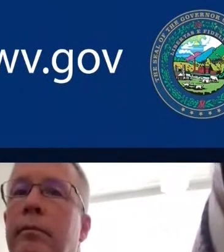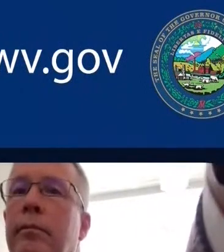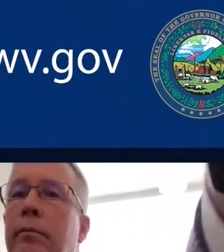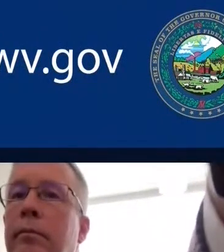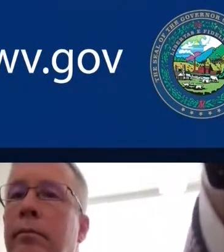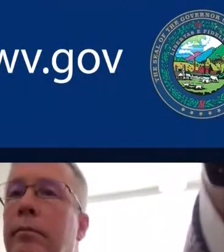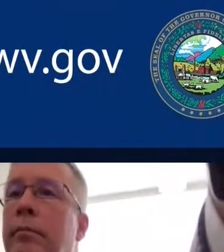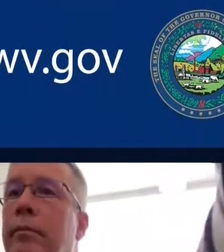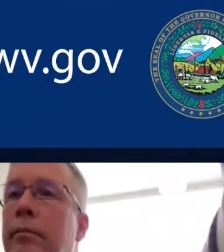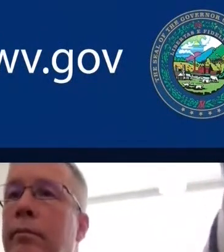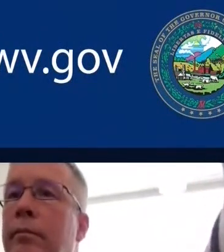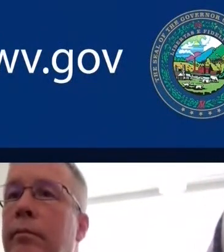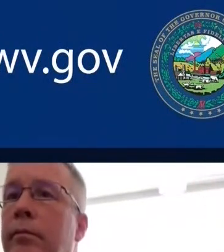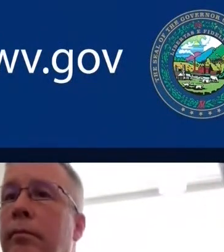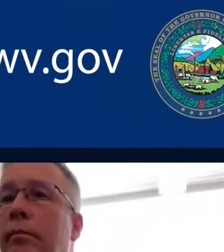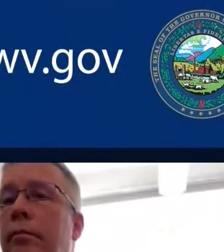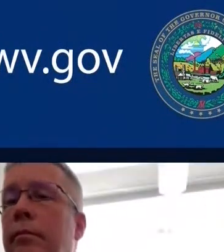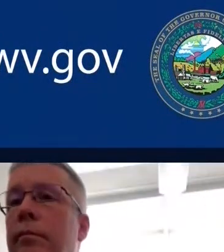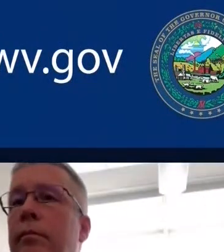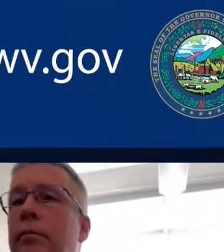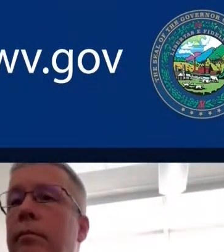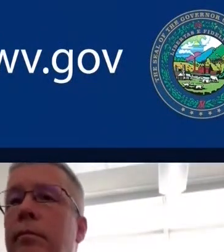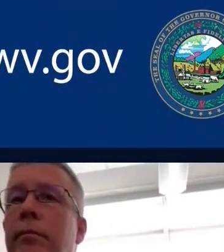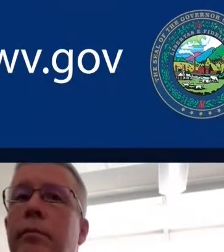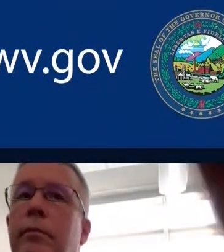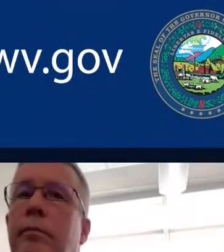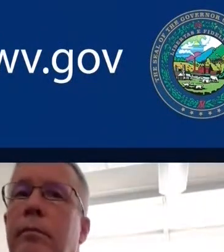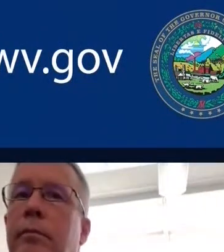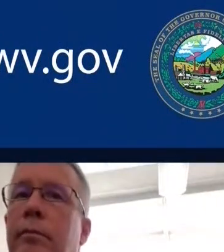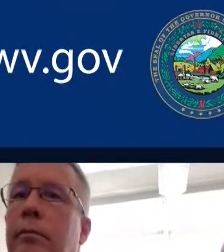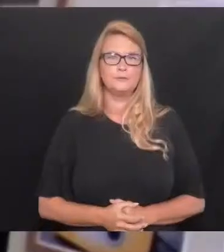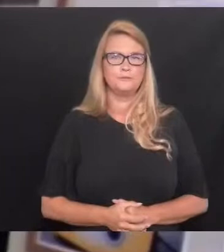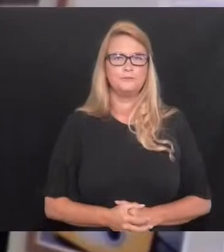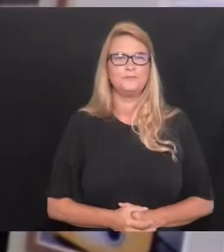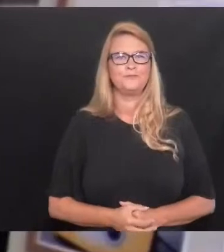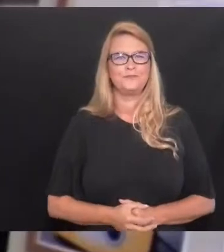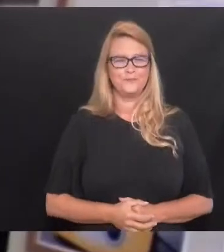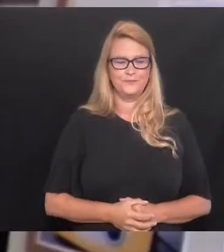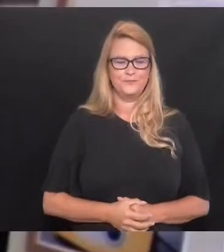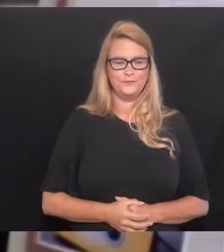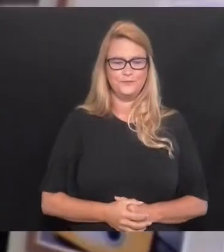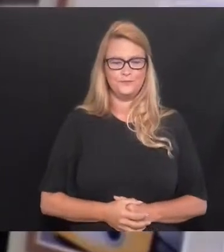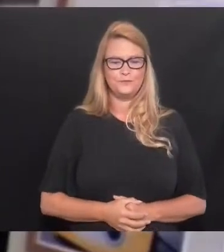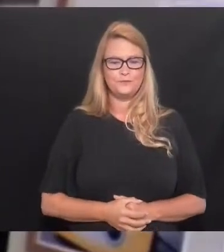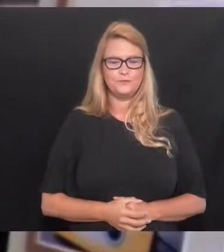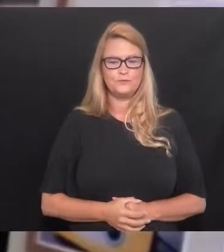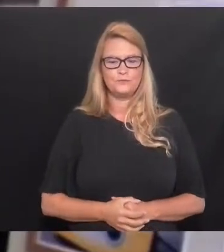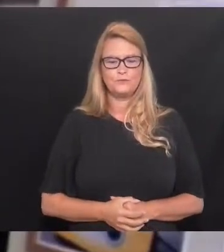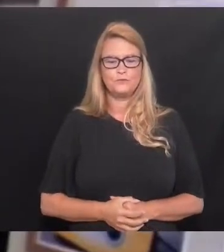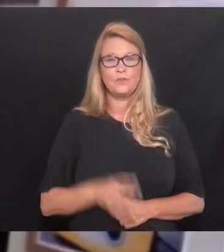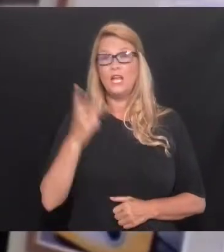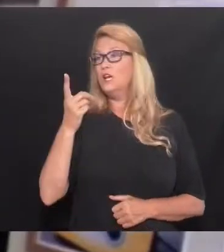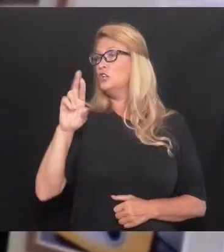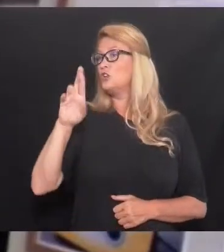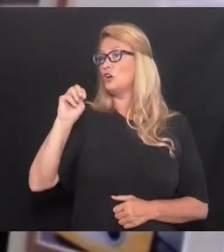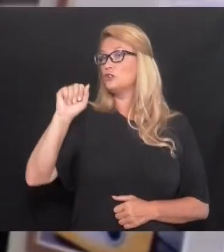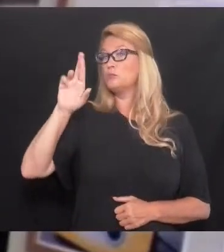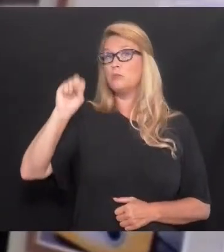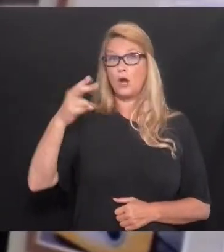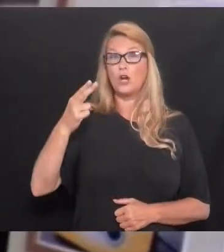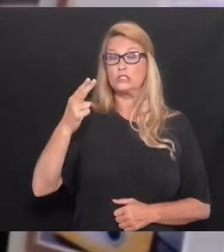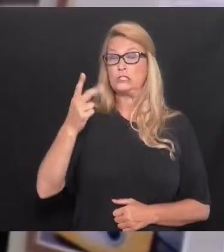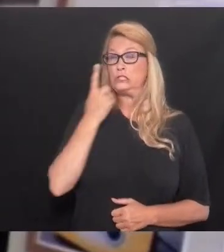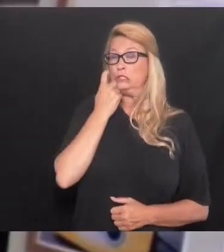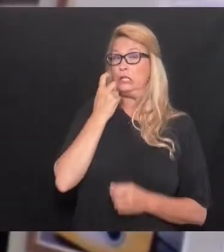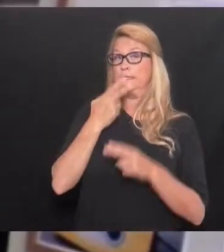WV News. Hi, this is Charles Young with WV News. Governor, Dr. Marsh just mentioned this,